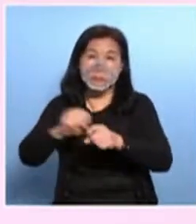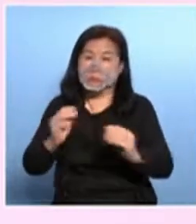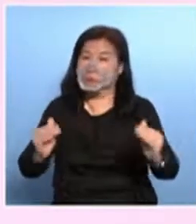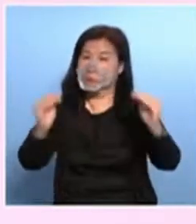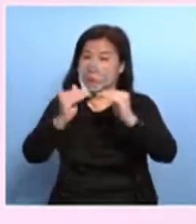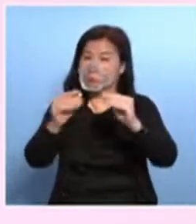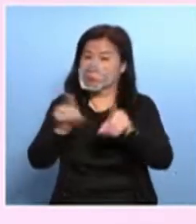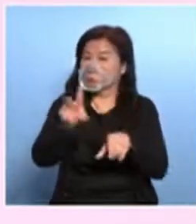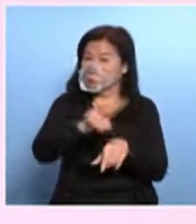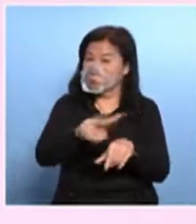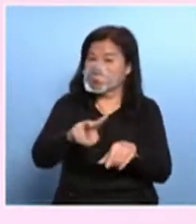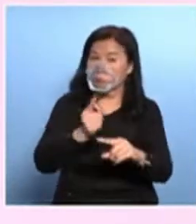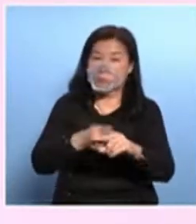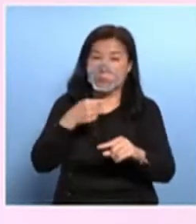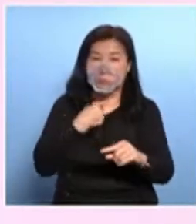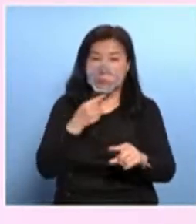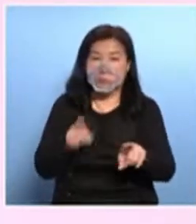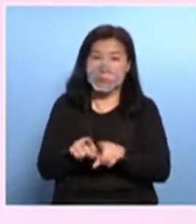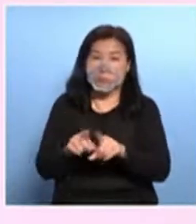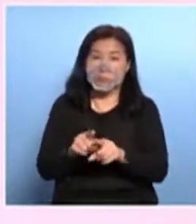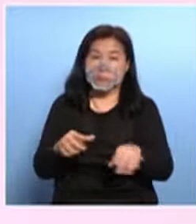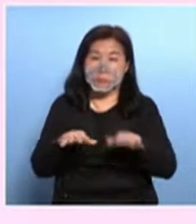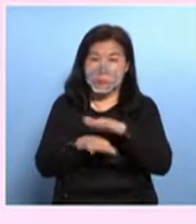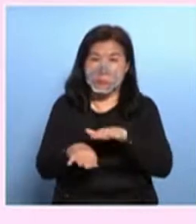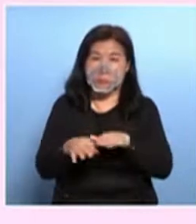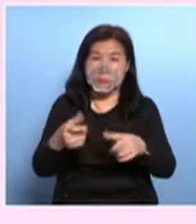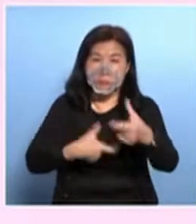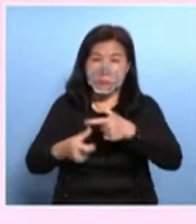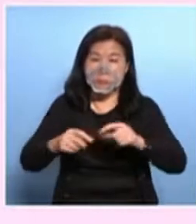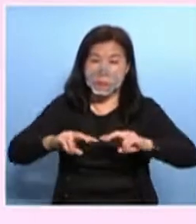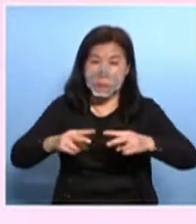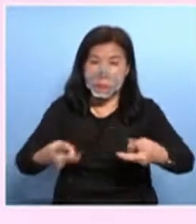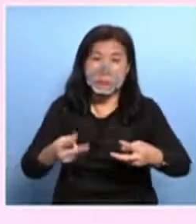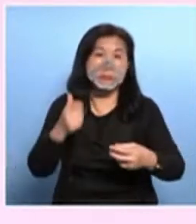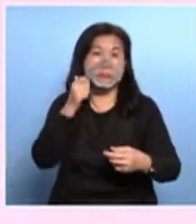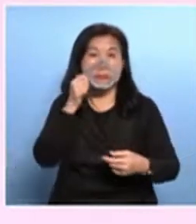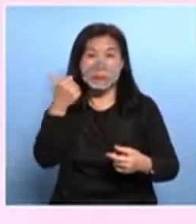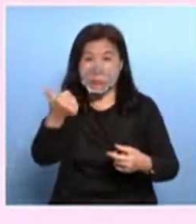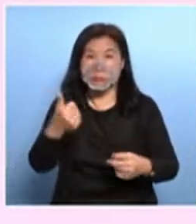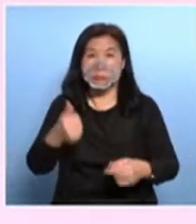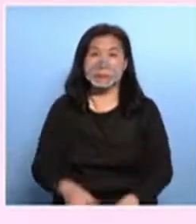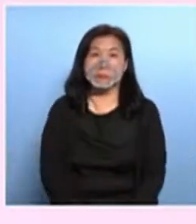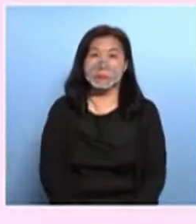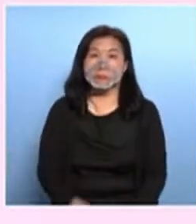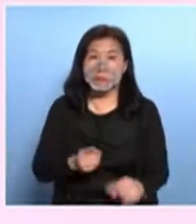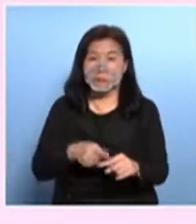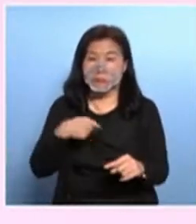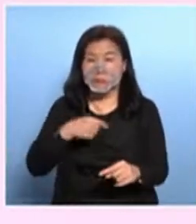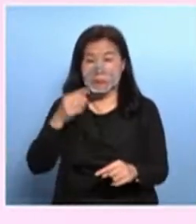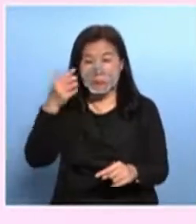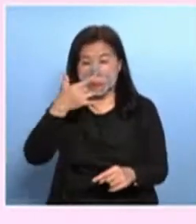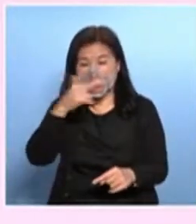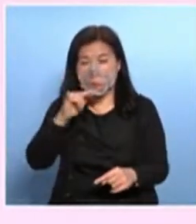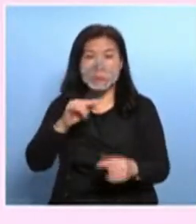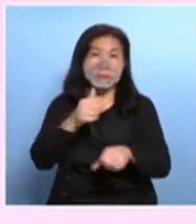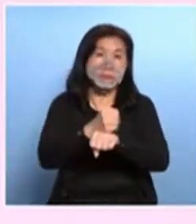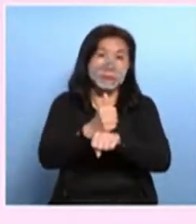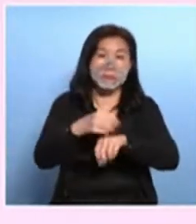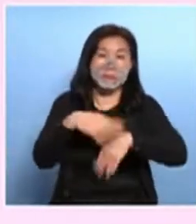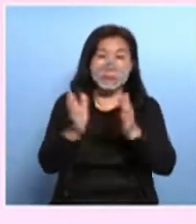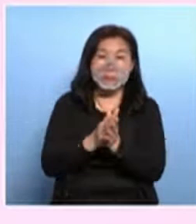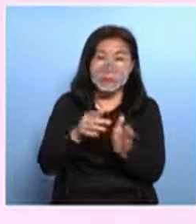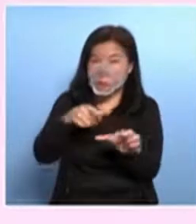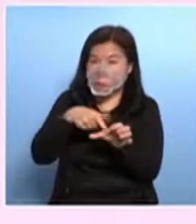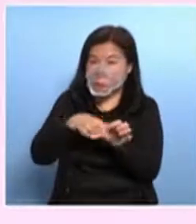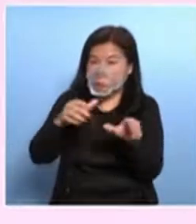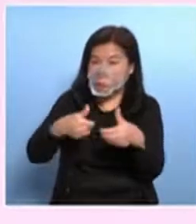ensure that the growth of expenditure is commensurate with economic growth. We also need to maintain the development and vibrancy of Hong Kong's economy and identify new areas